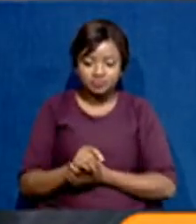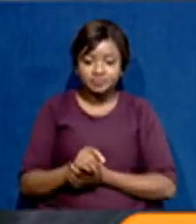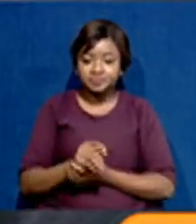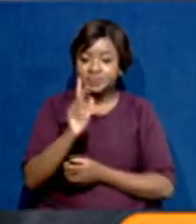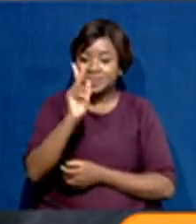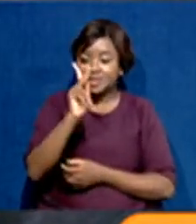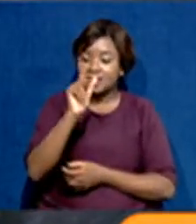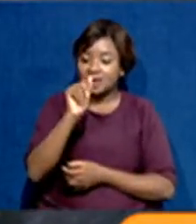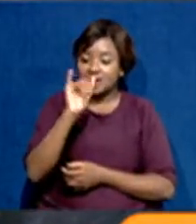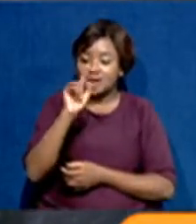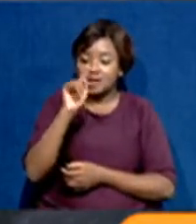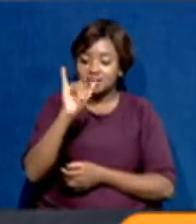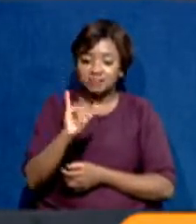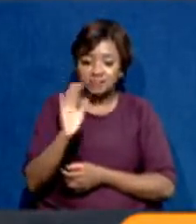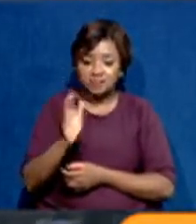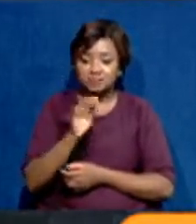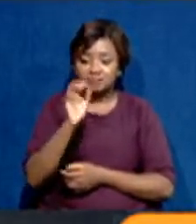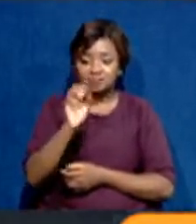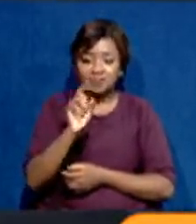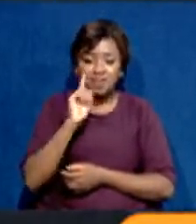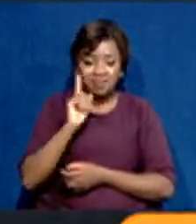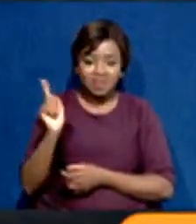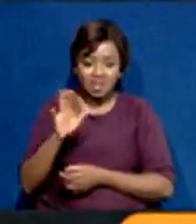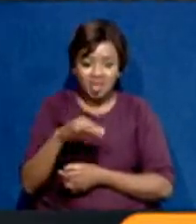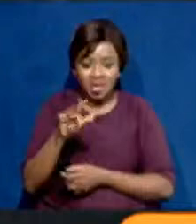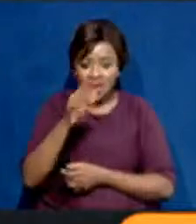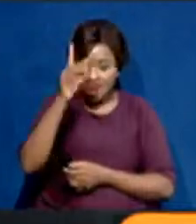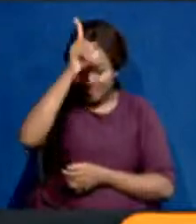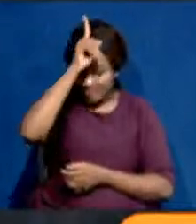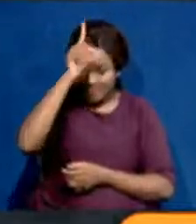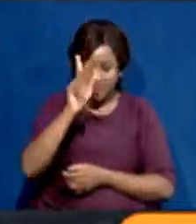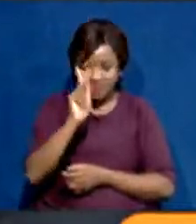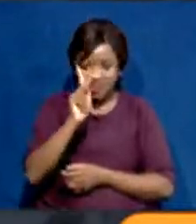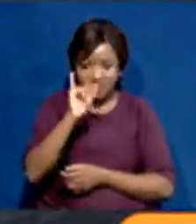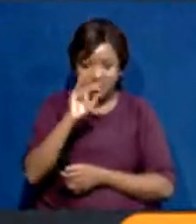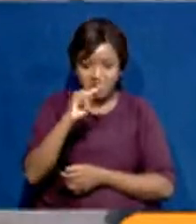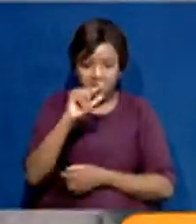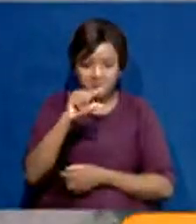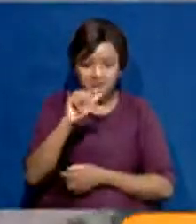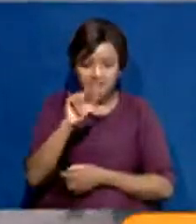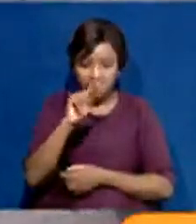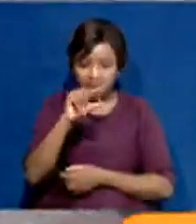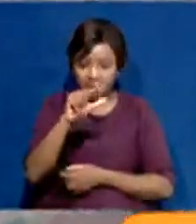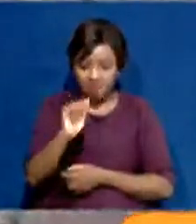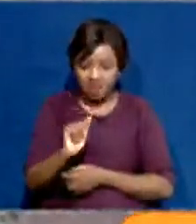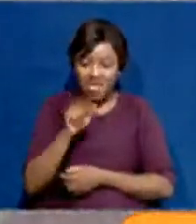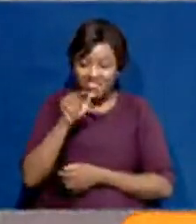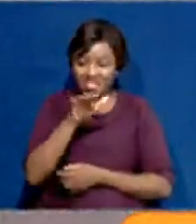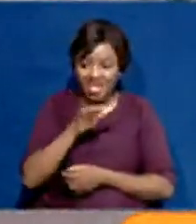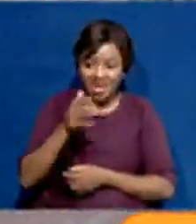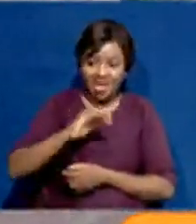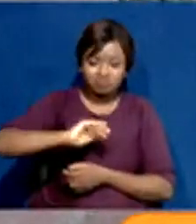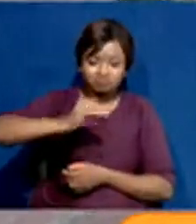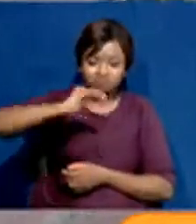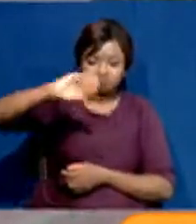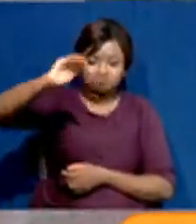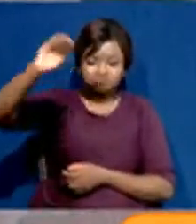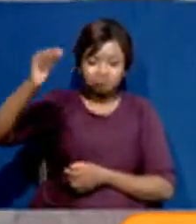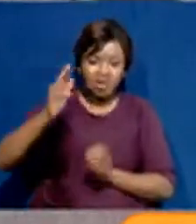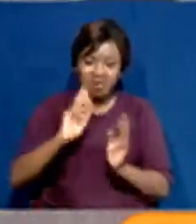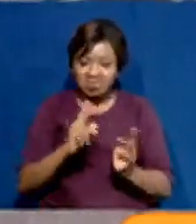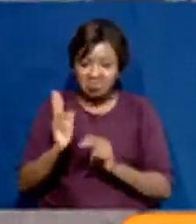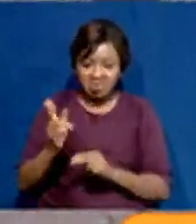Kaiti sub-county, where Kinganga village is located, is characterized by hills, an environment that would not support